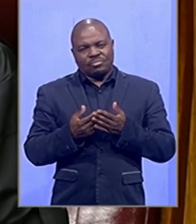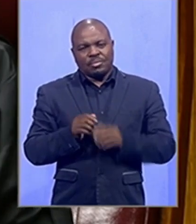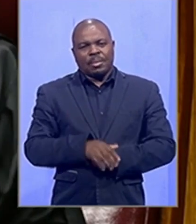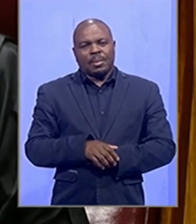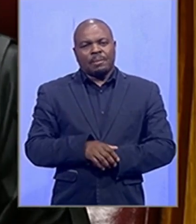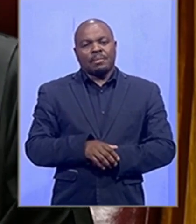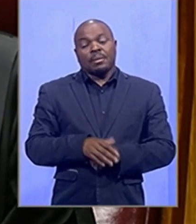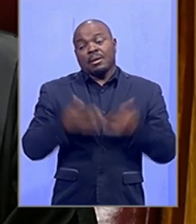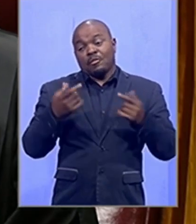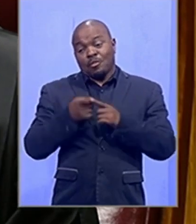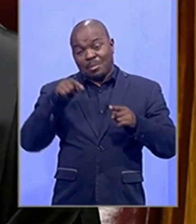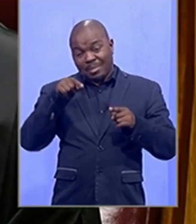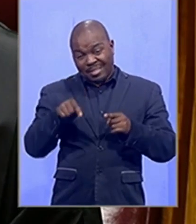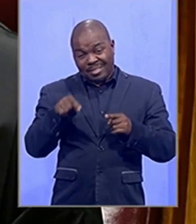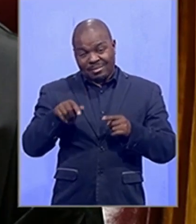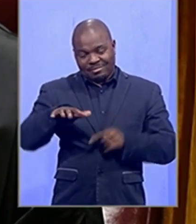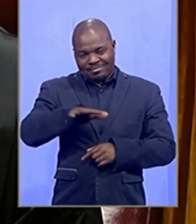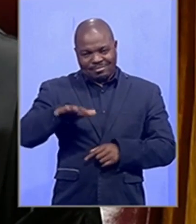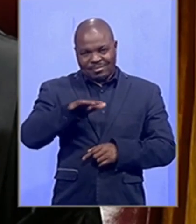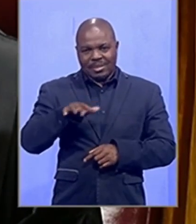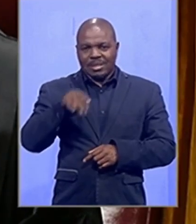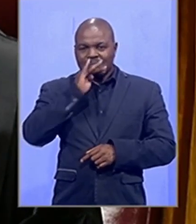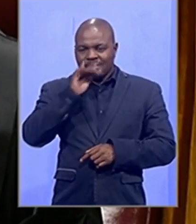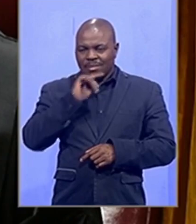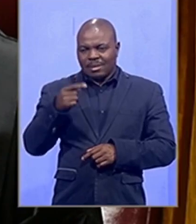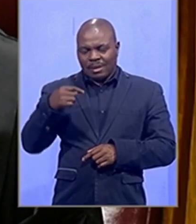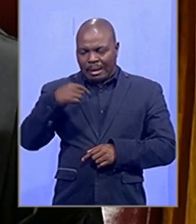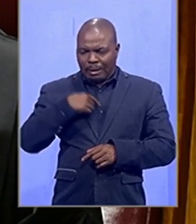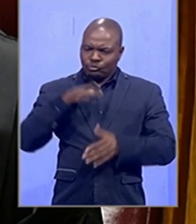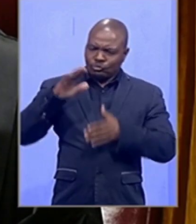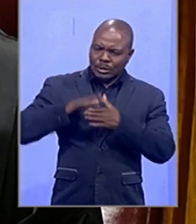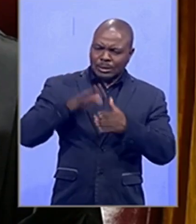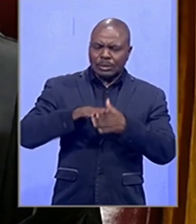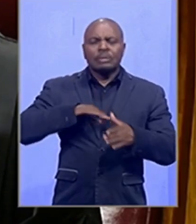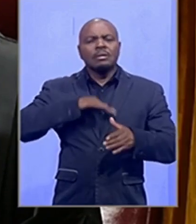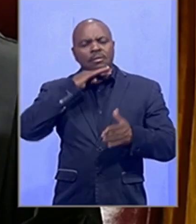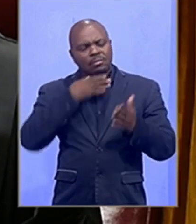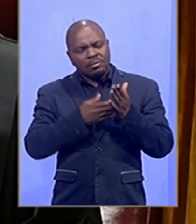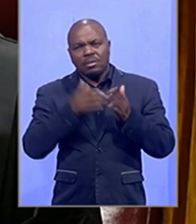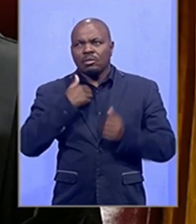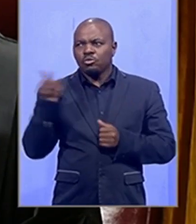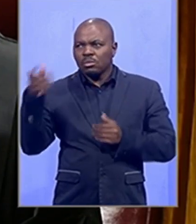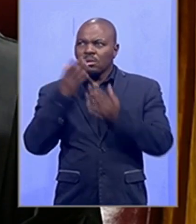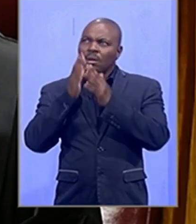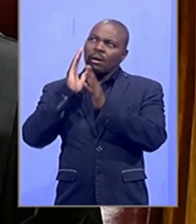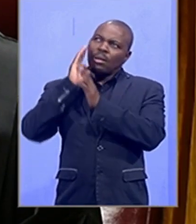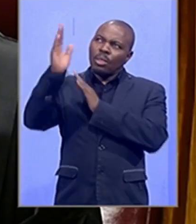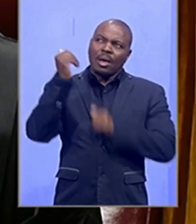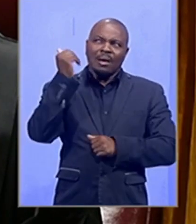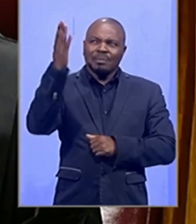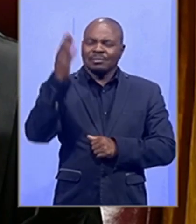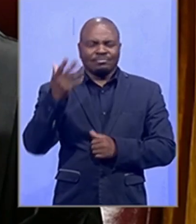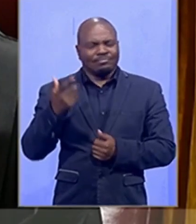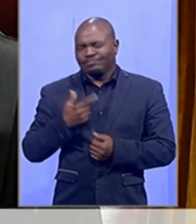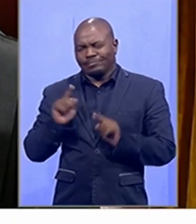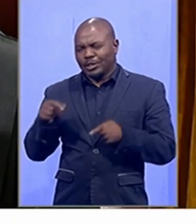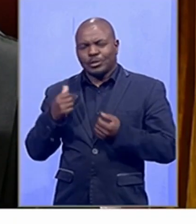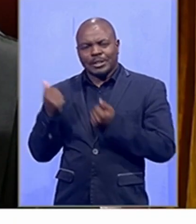In those circumstances, there is no sufficiently compelling reason to grant leave to appeal. To do